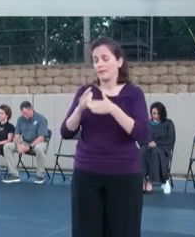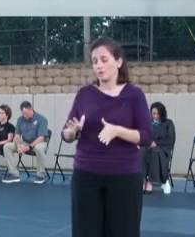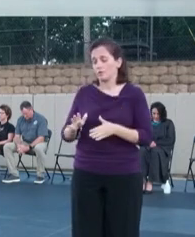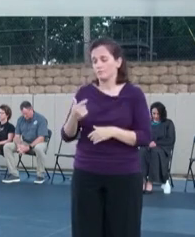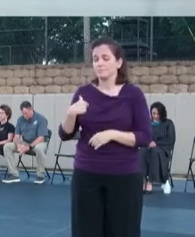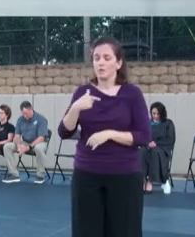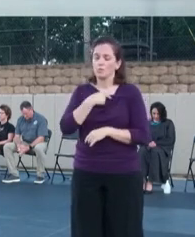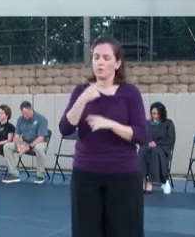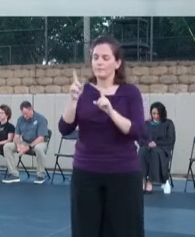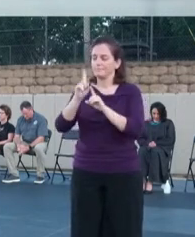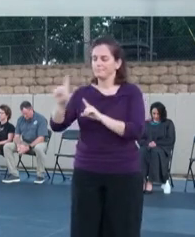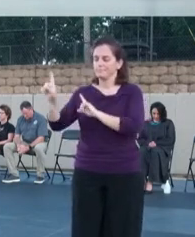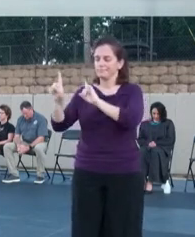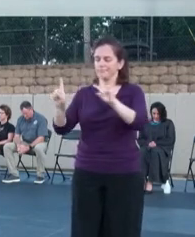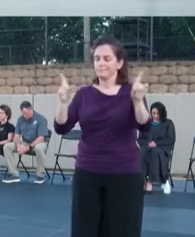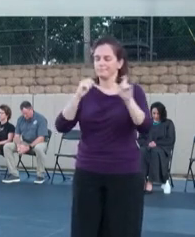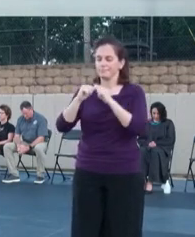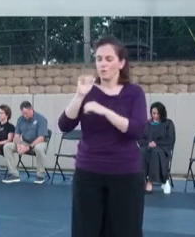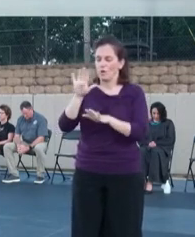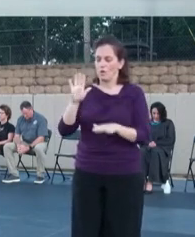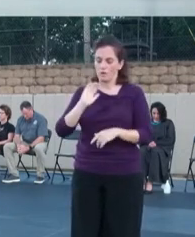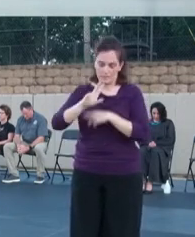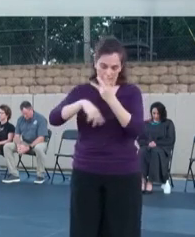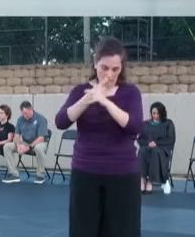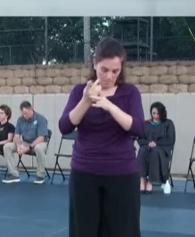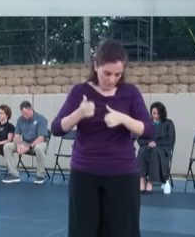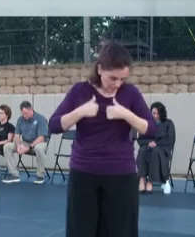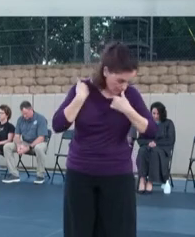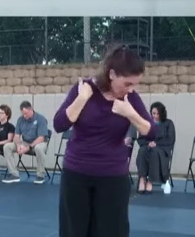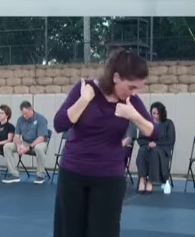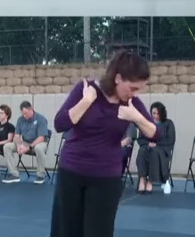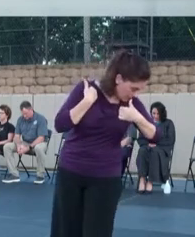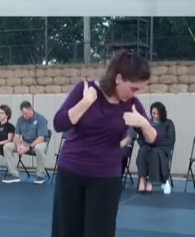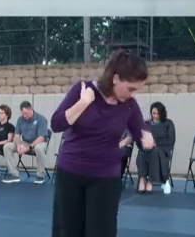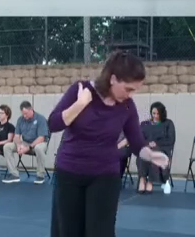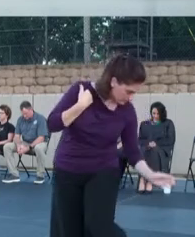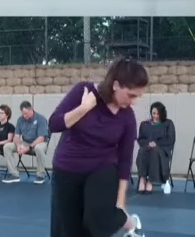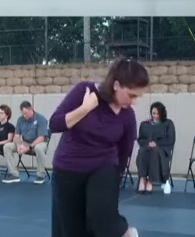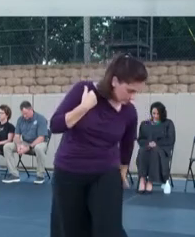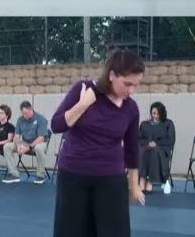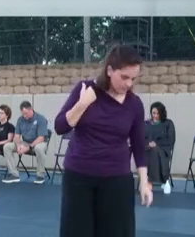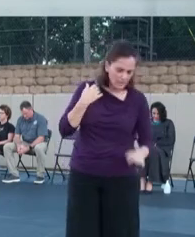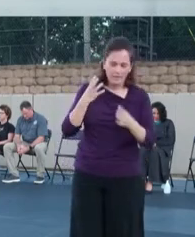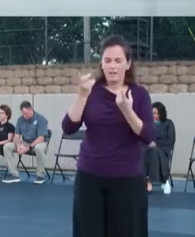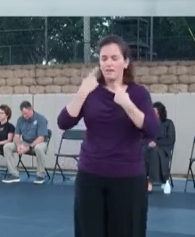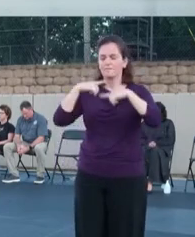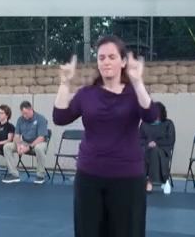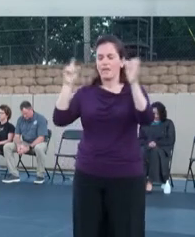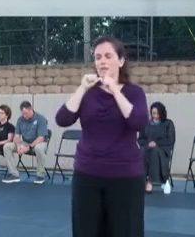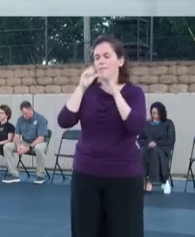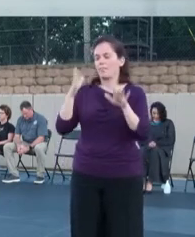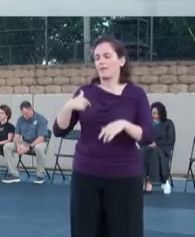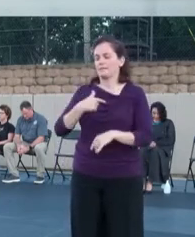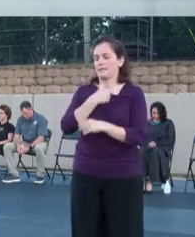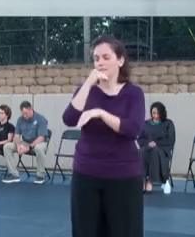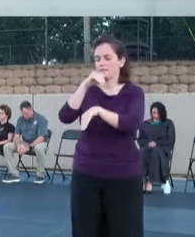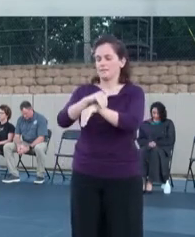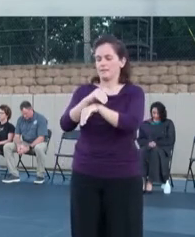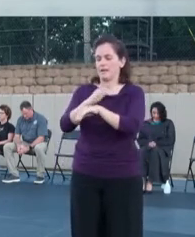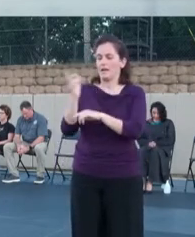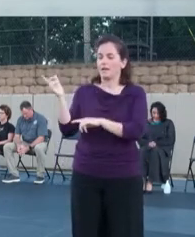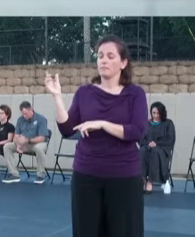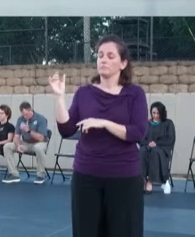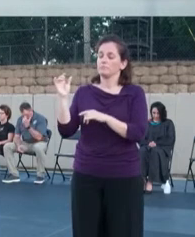of life, we hope to reflect upon your good graces. Finally, bless us tonight as we receive our